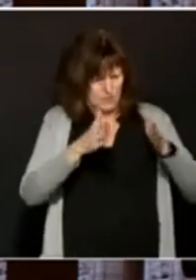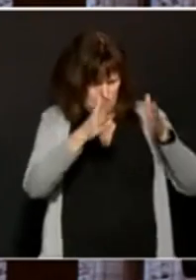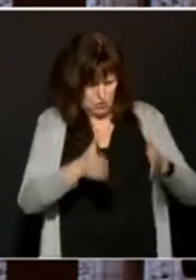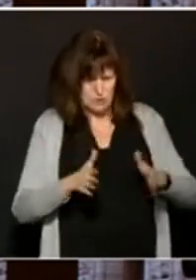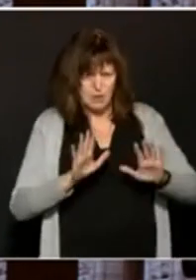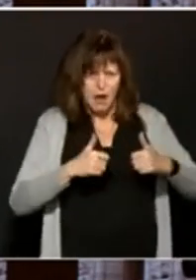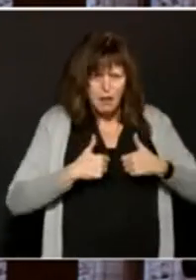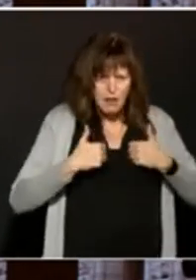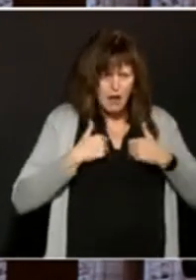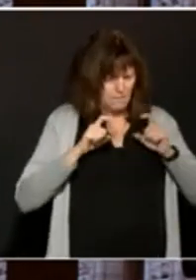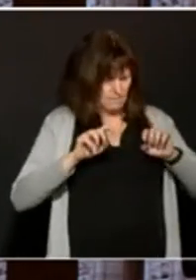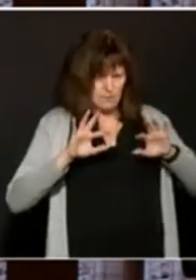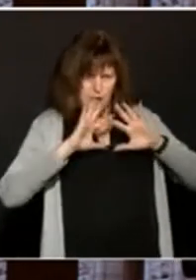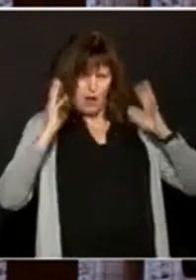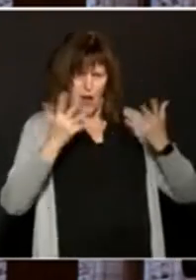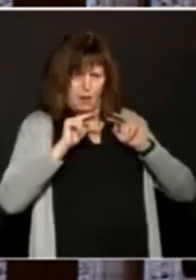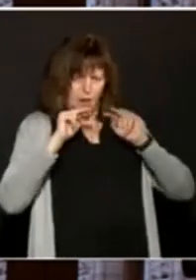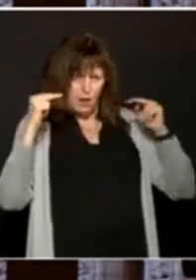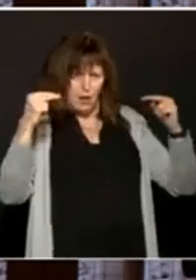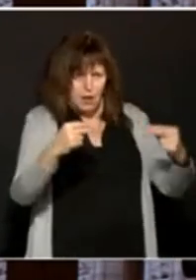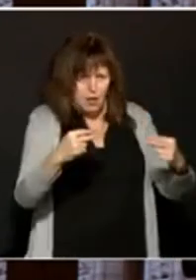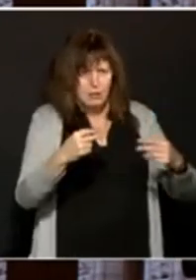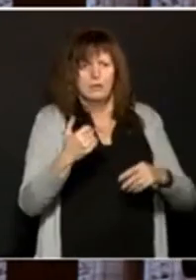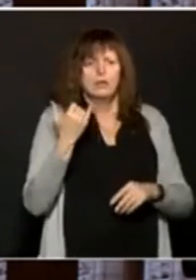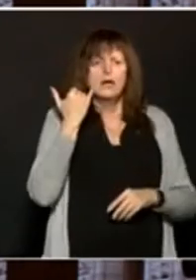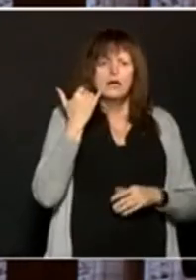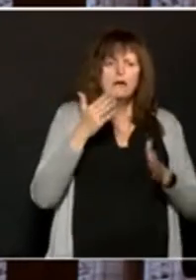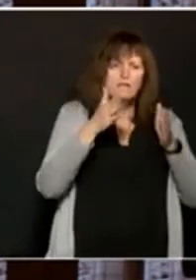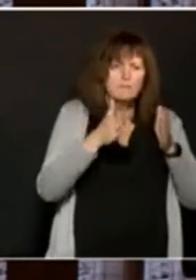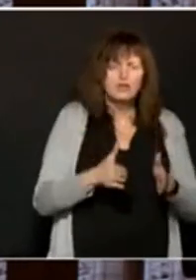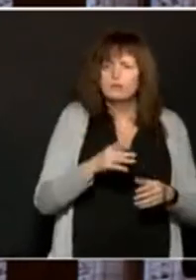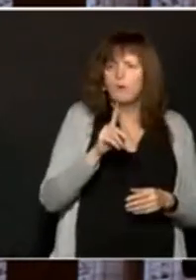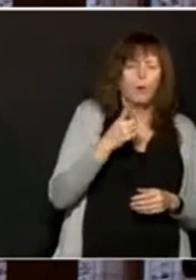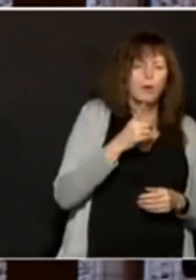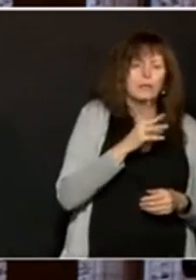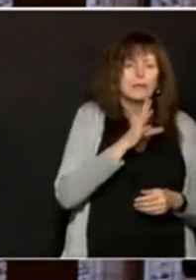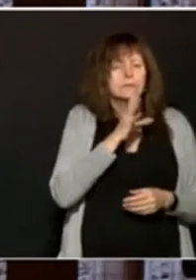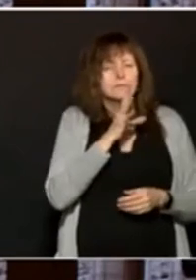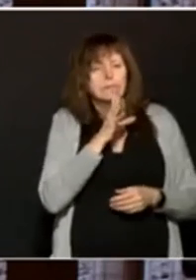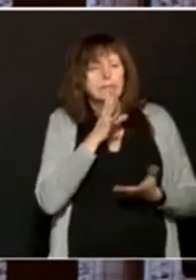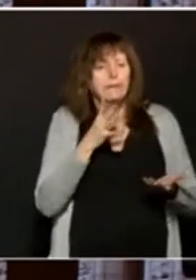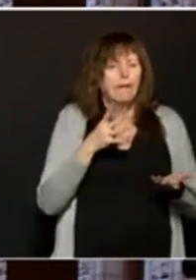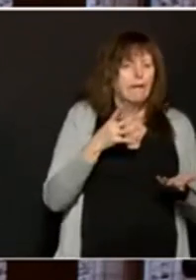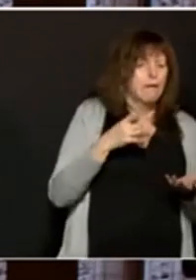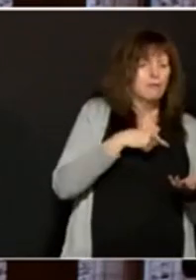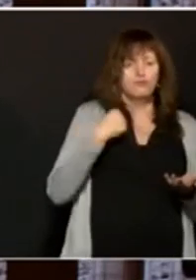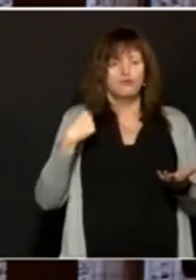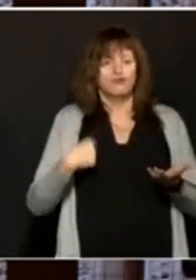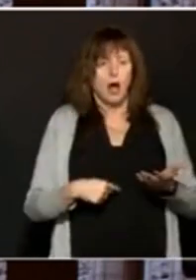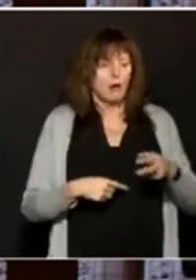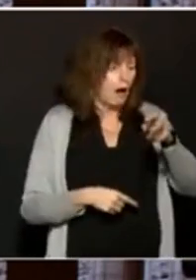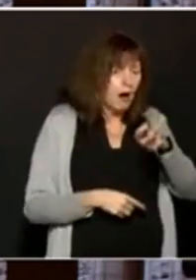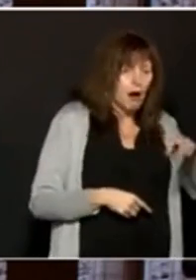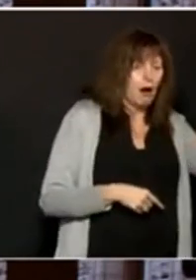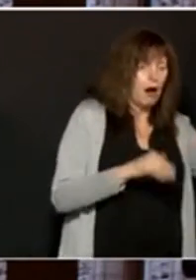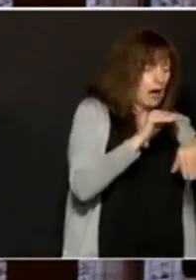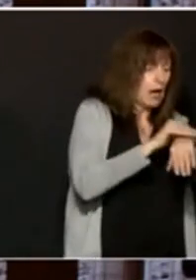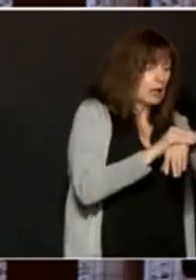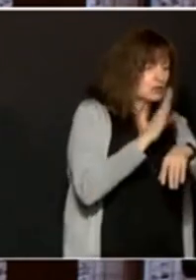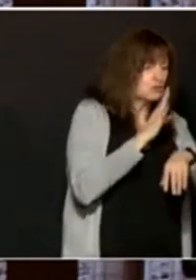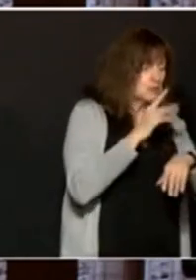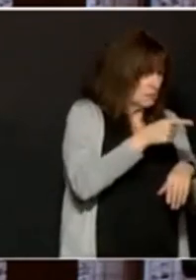for example, to send someone who only speaks some Cantonese to go to a purely English-speaking place. We need to have